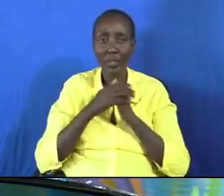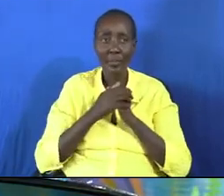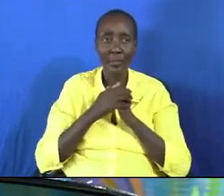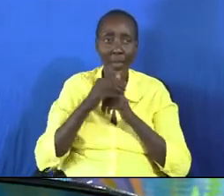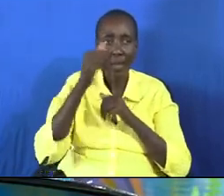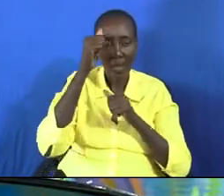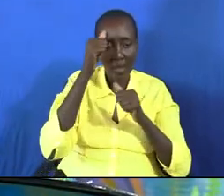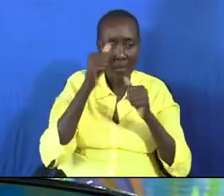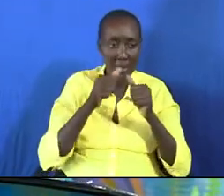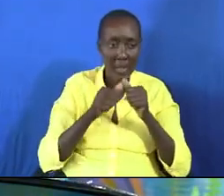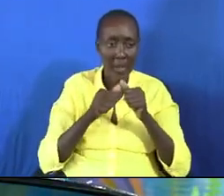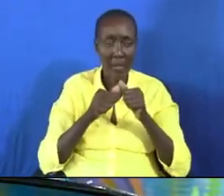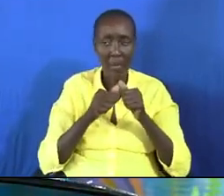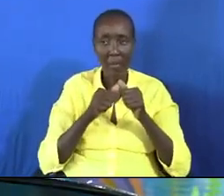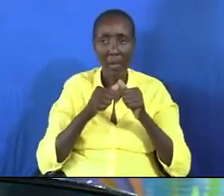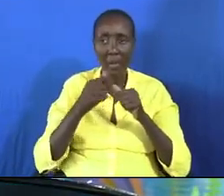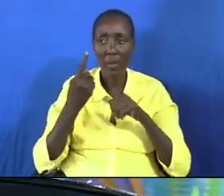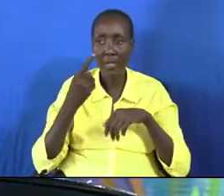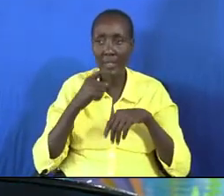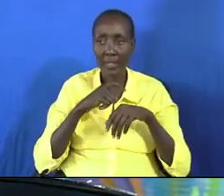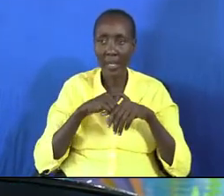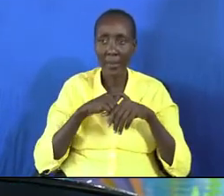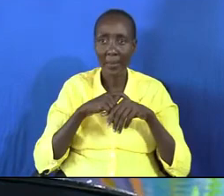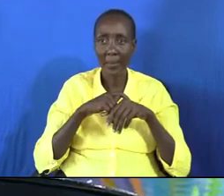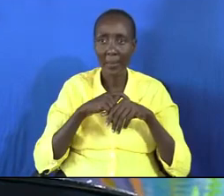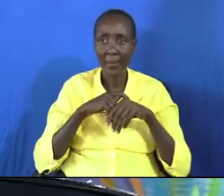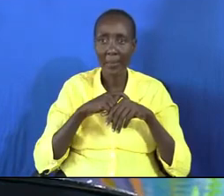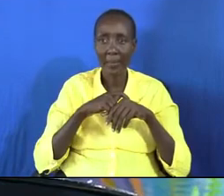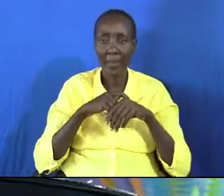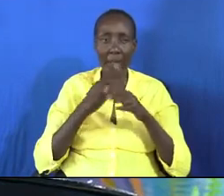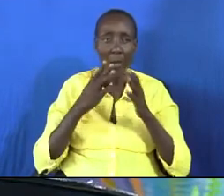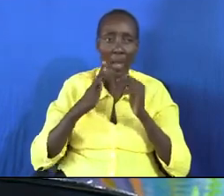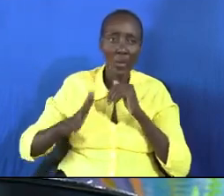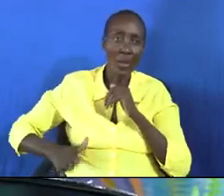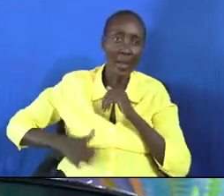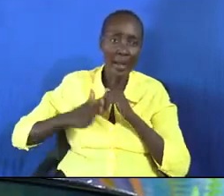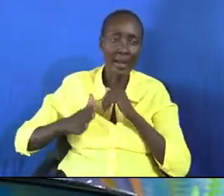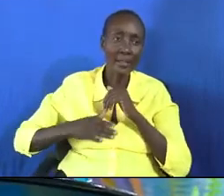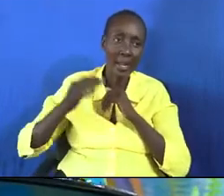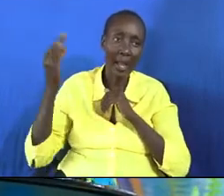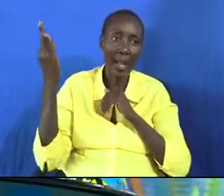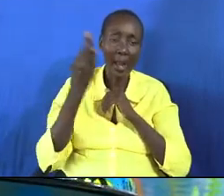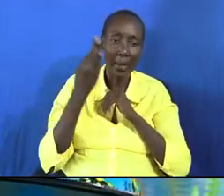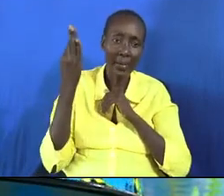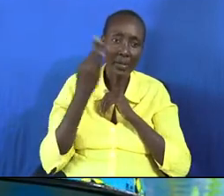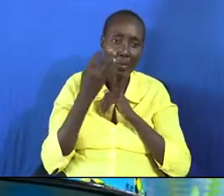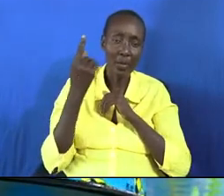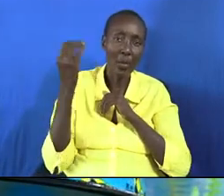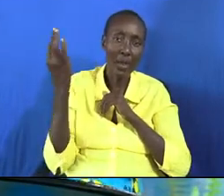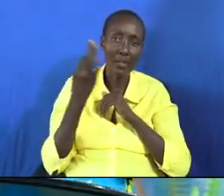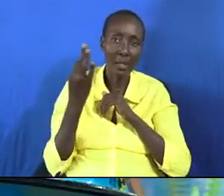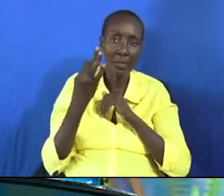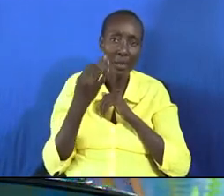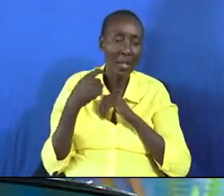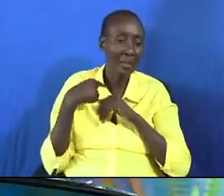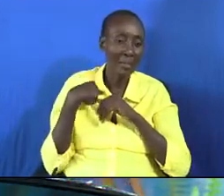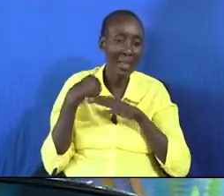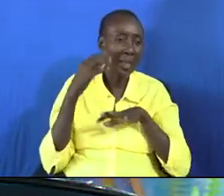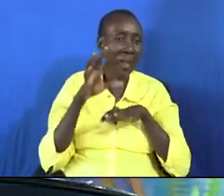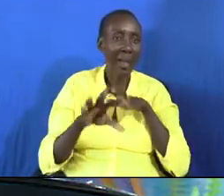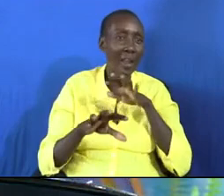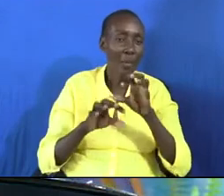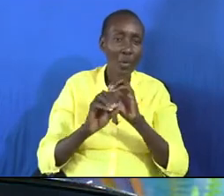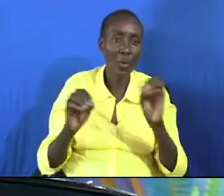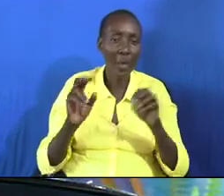remember Randy Skeet when we were at Railways, he preached one sermon, I am not an animal, and he